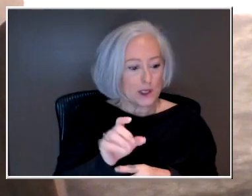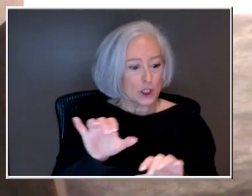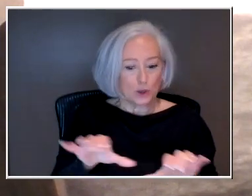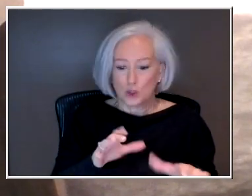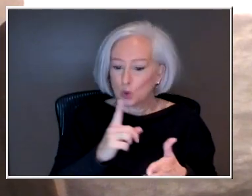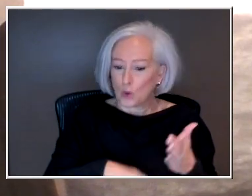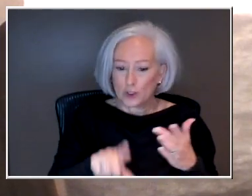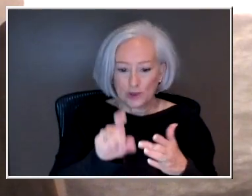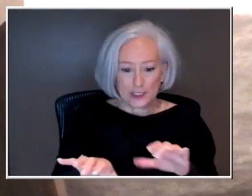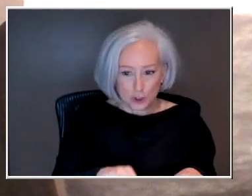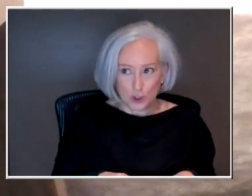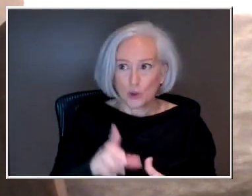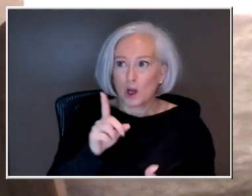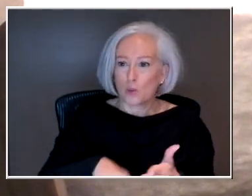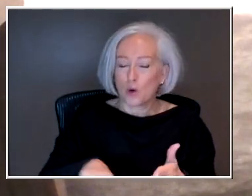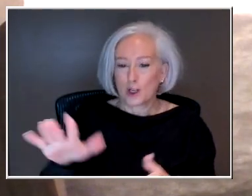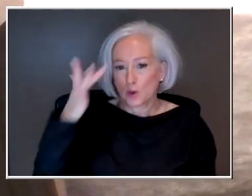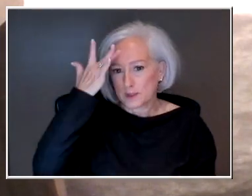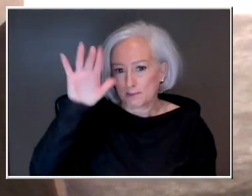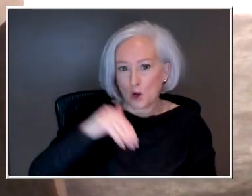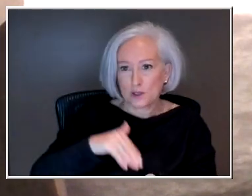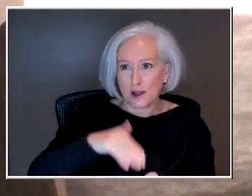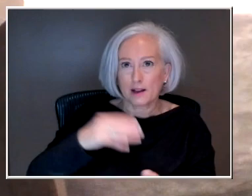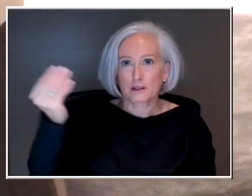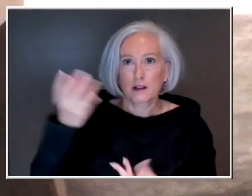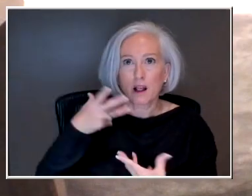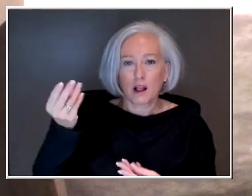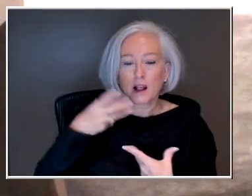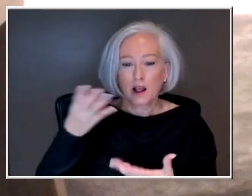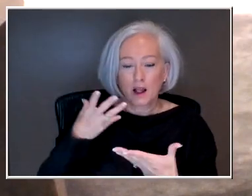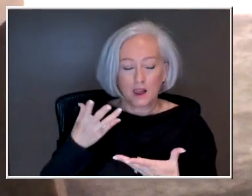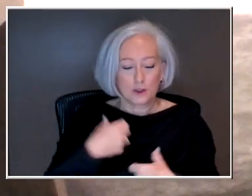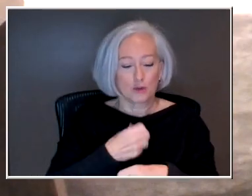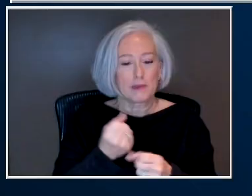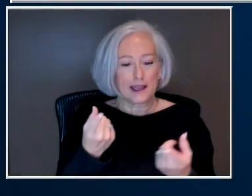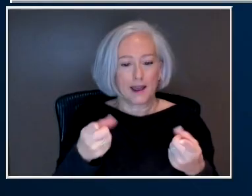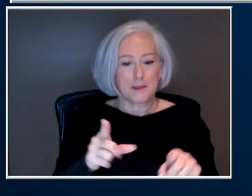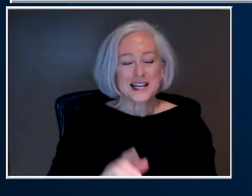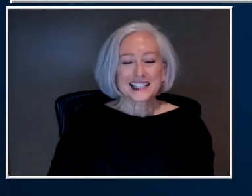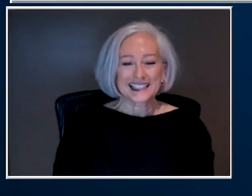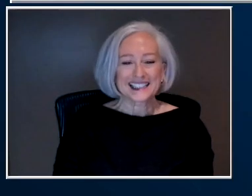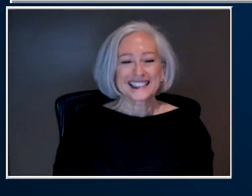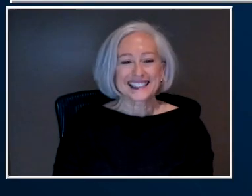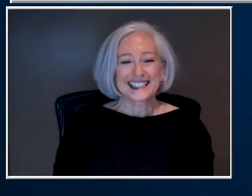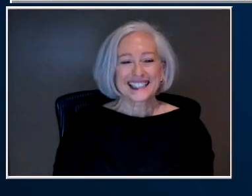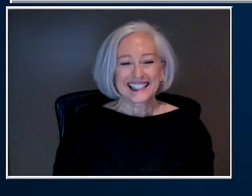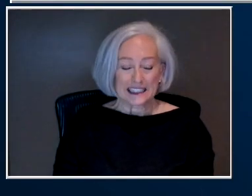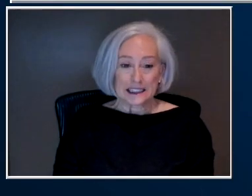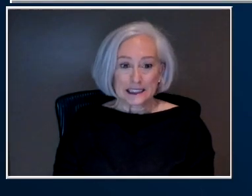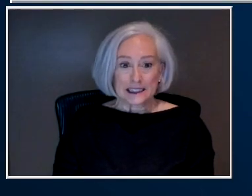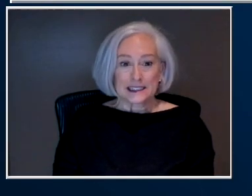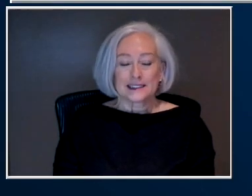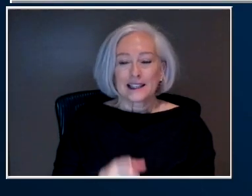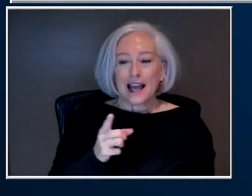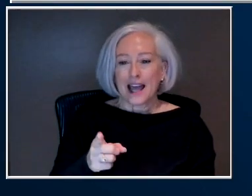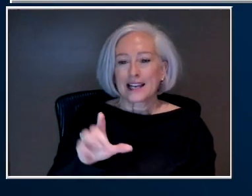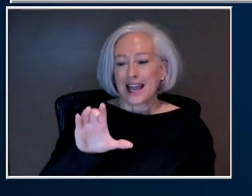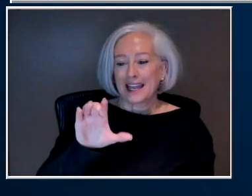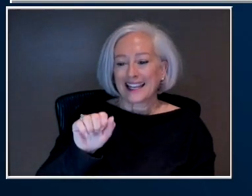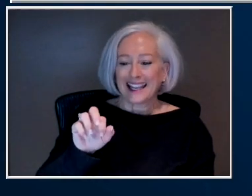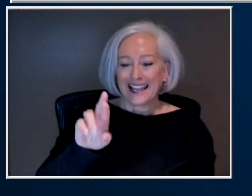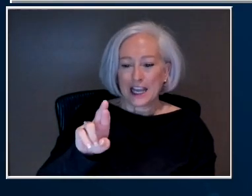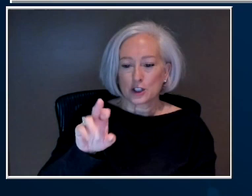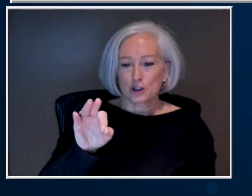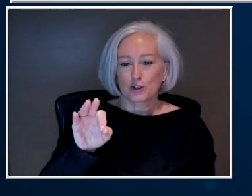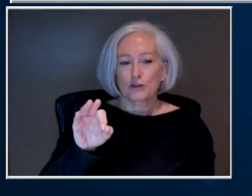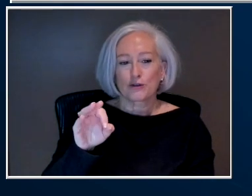smart doctors are telling you to do to make it all happen. Yeah, and being so-called cancer-free or no evidence of disease at this